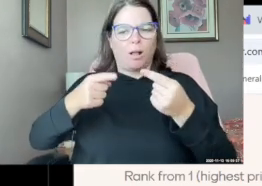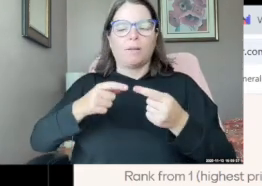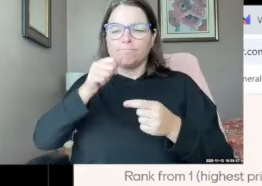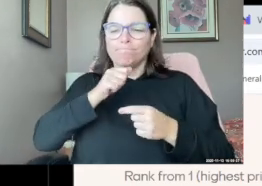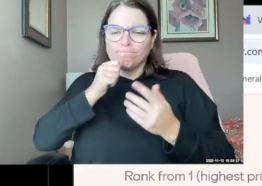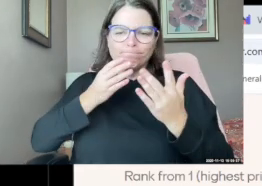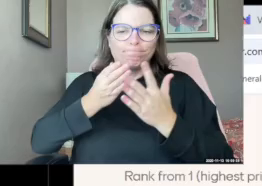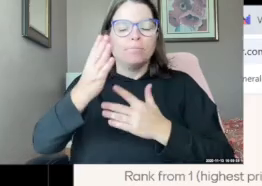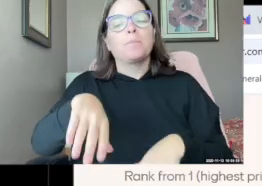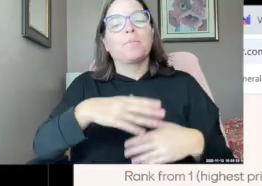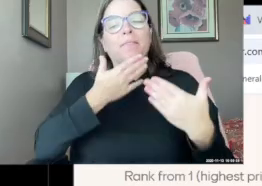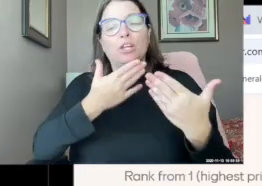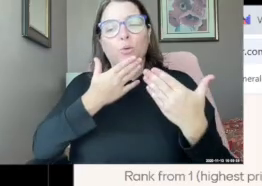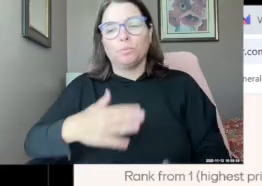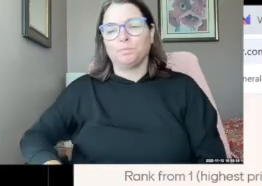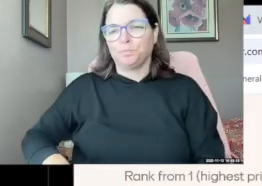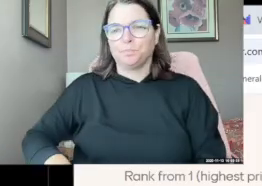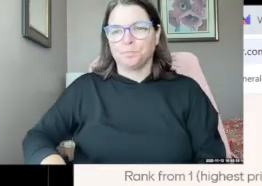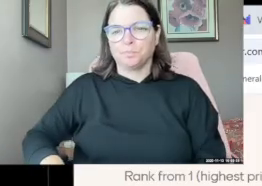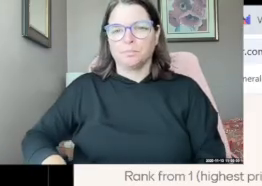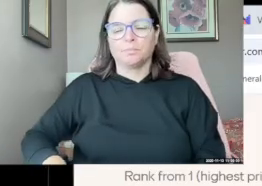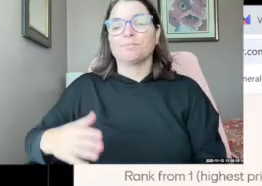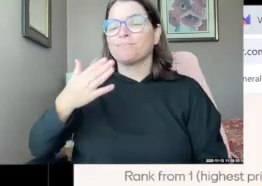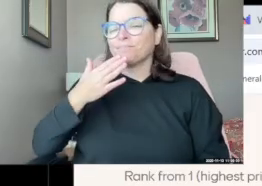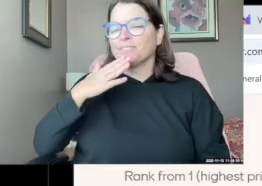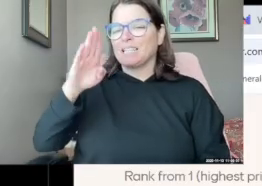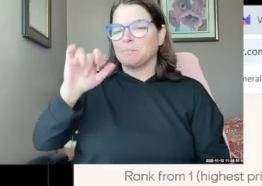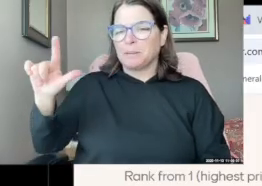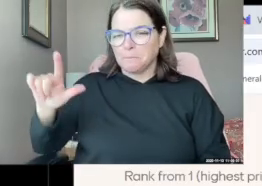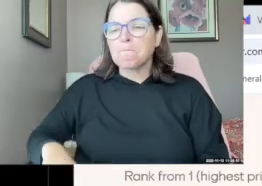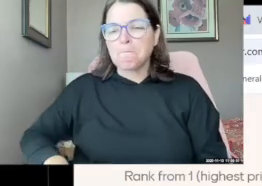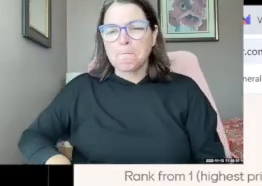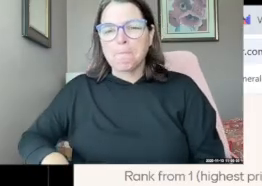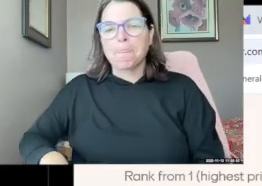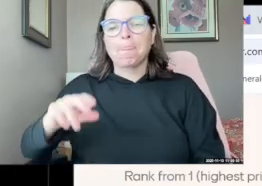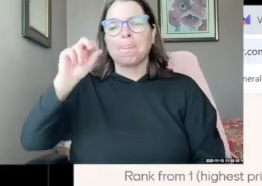really helping those people who are having the most trouble getting by. Thank you.